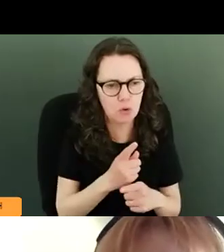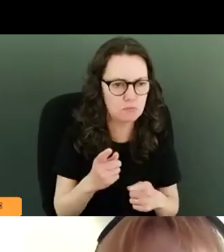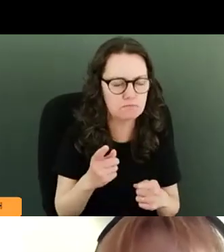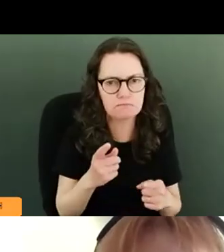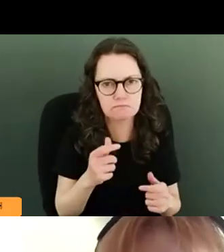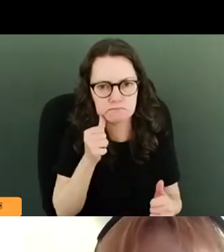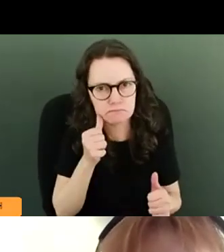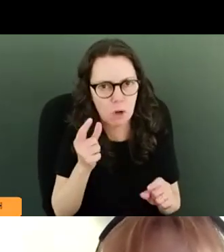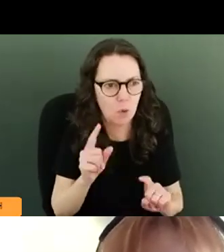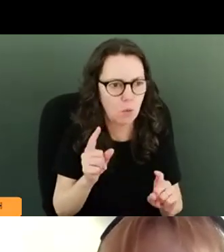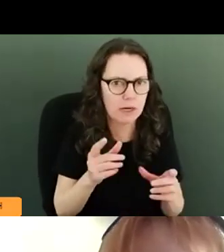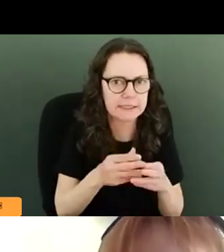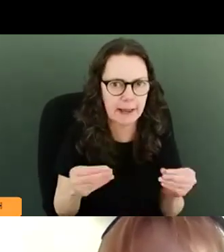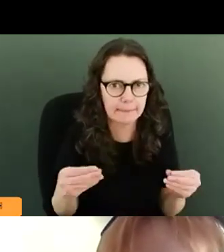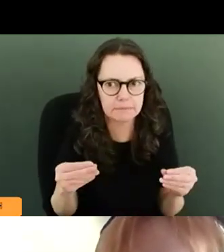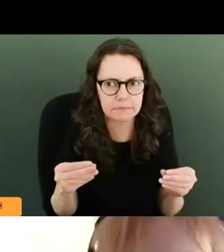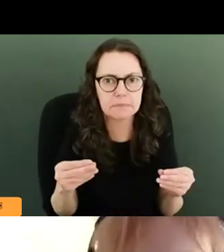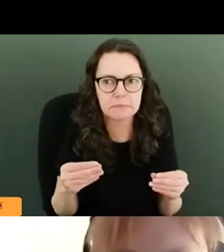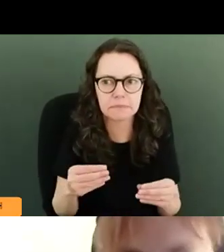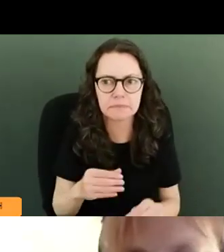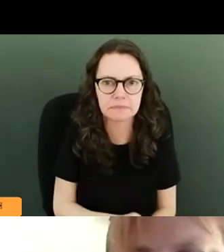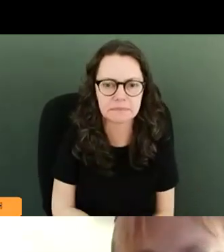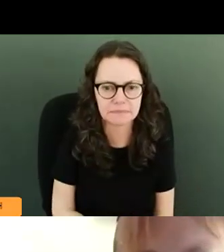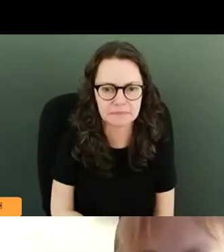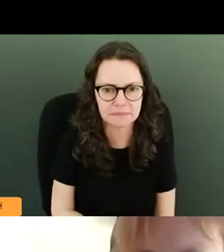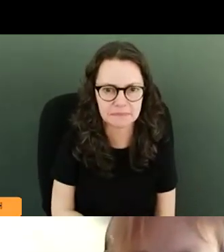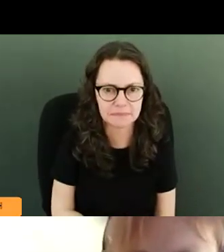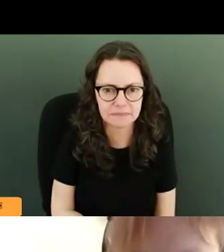address further gaps as we find them.